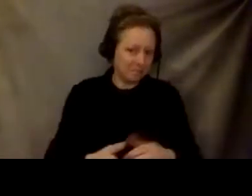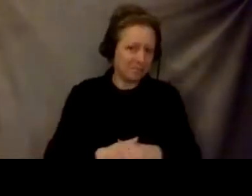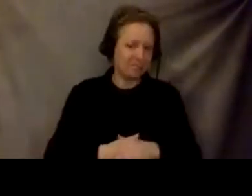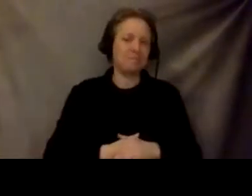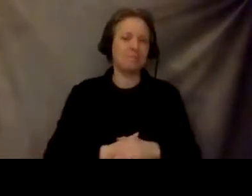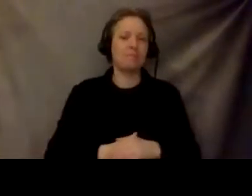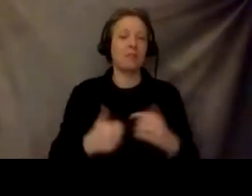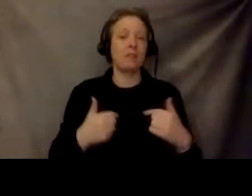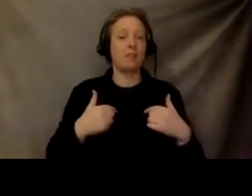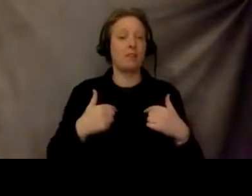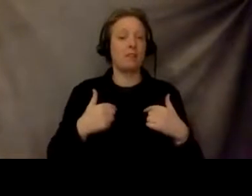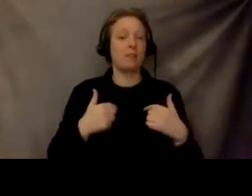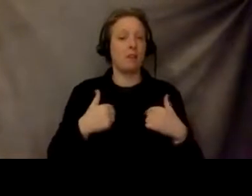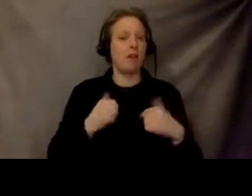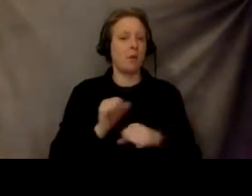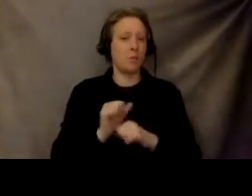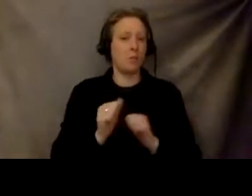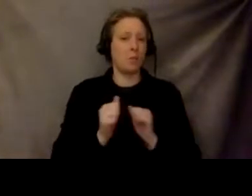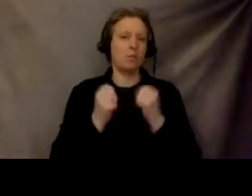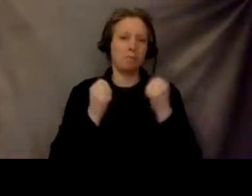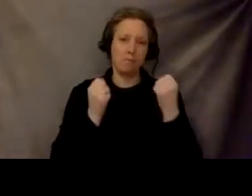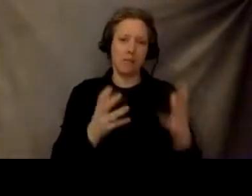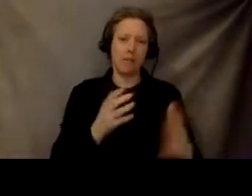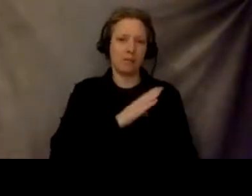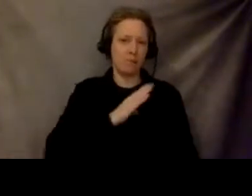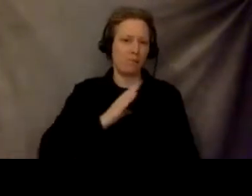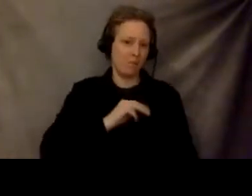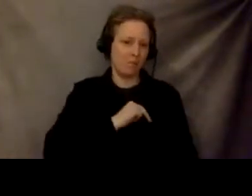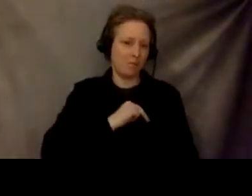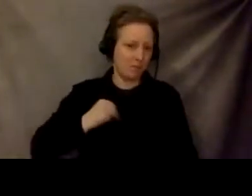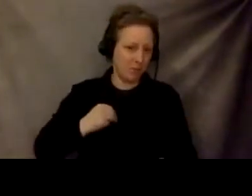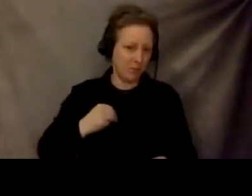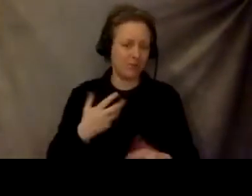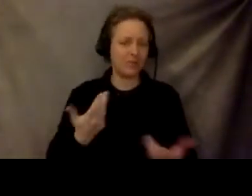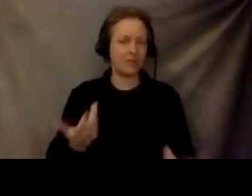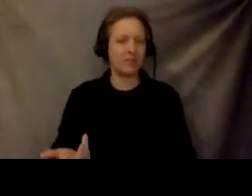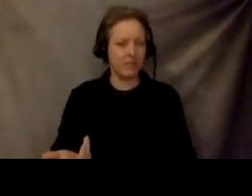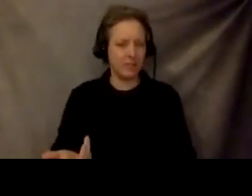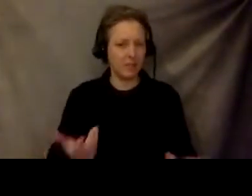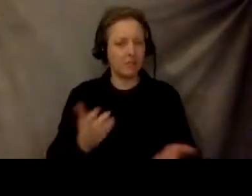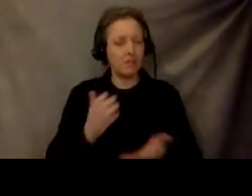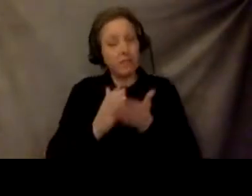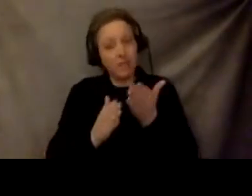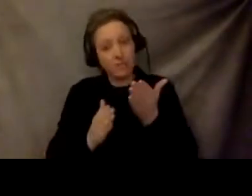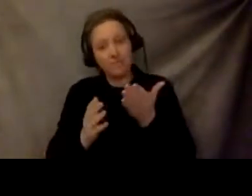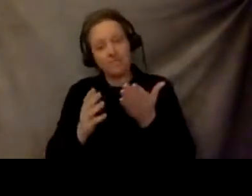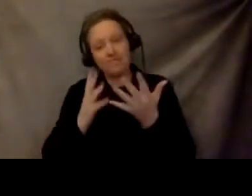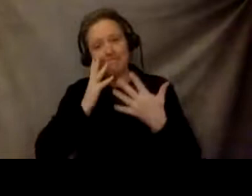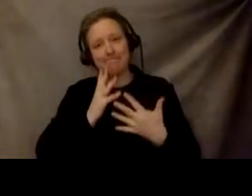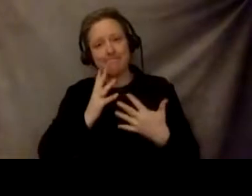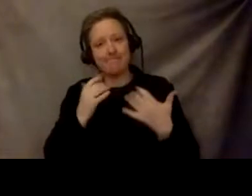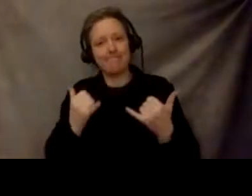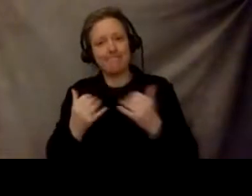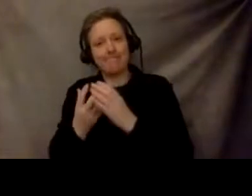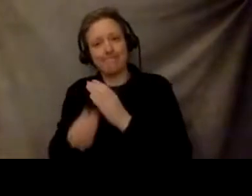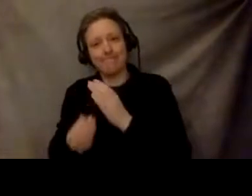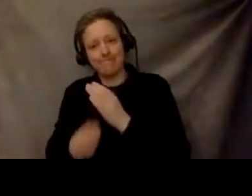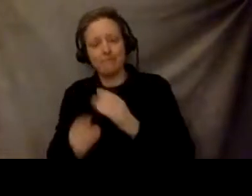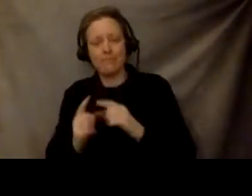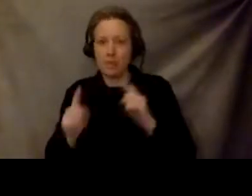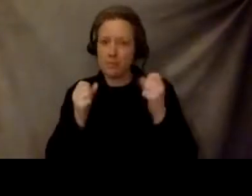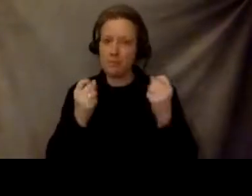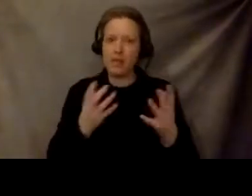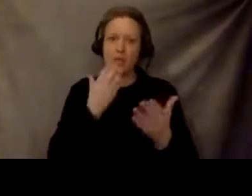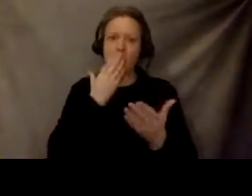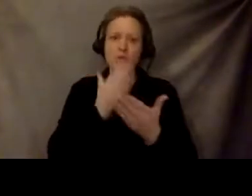worked with a lot of board members. Unfortunately, some of them are no longer with us on this earth, but a lot of good people. I want